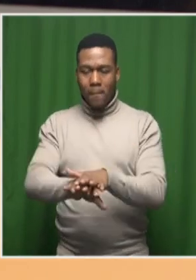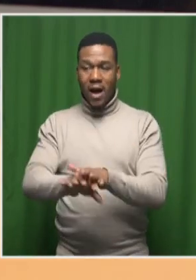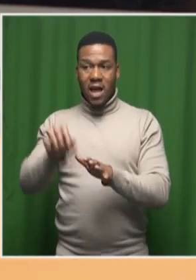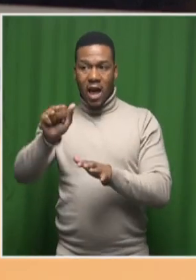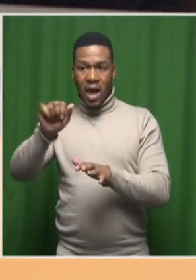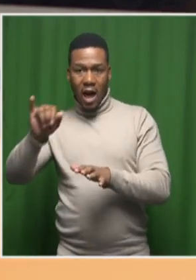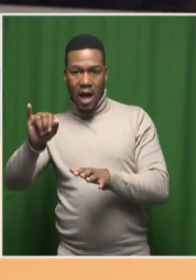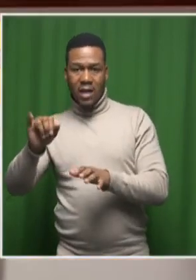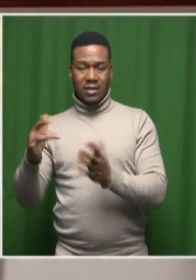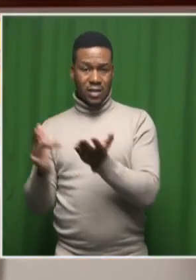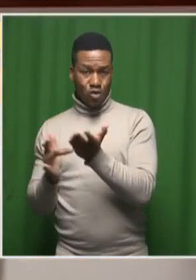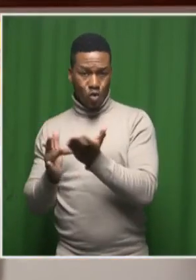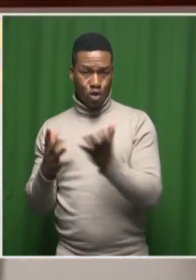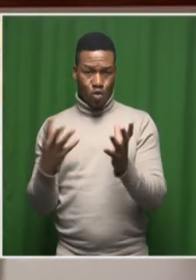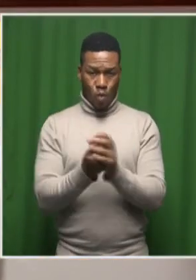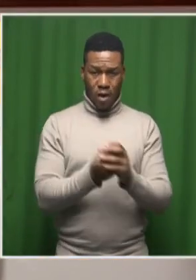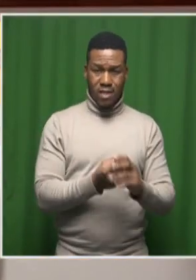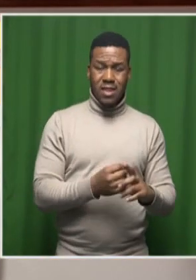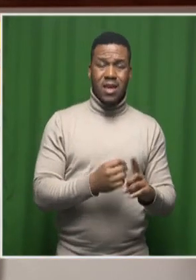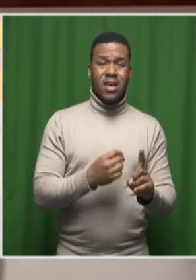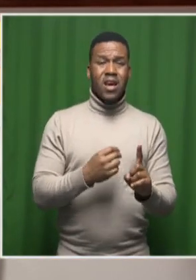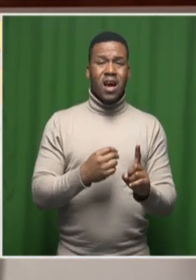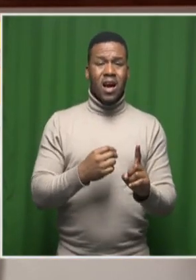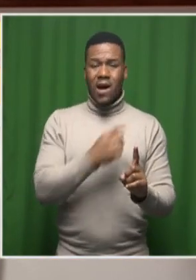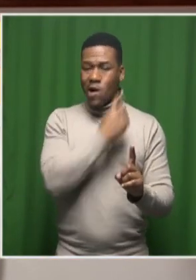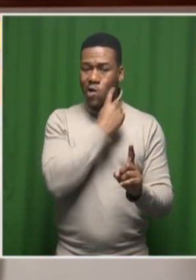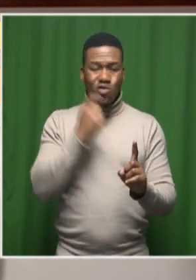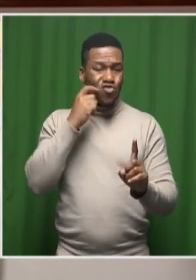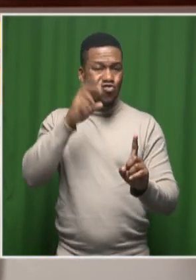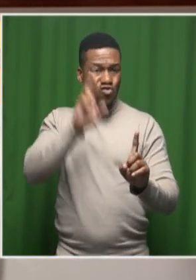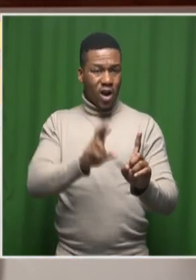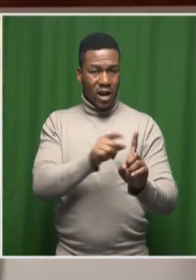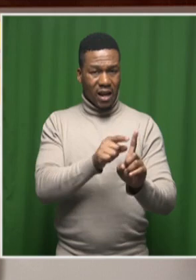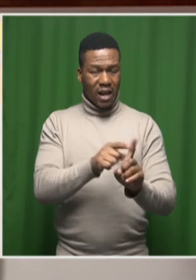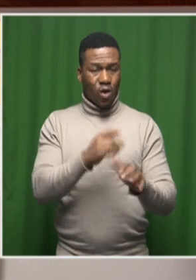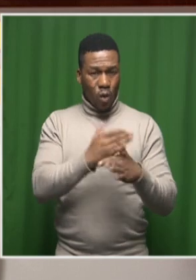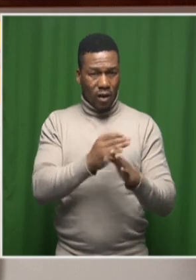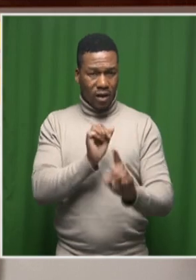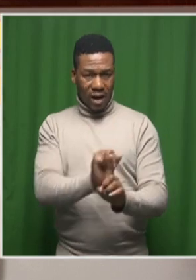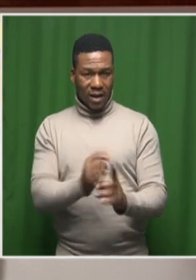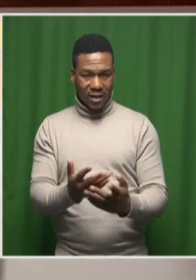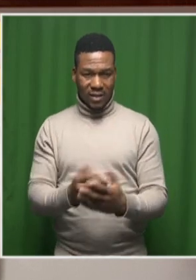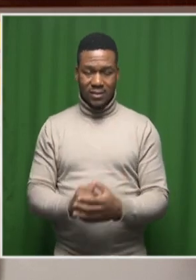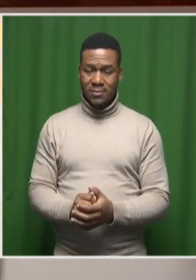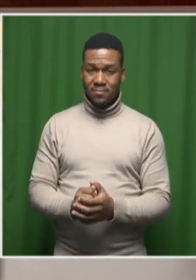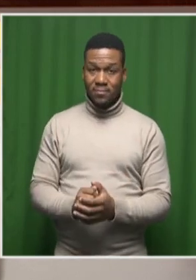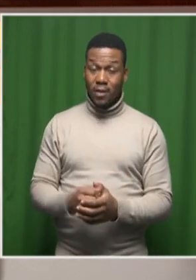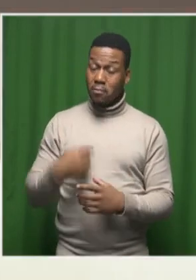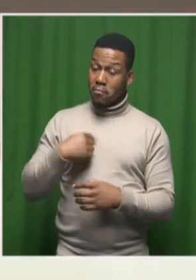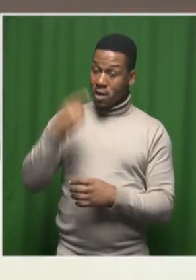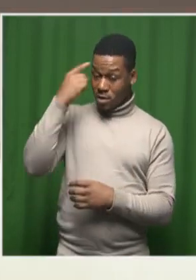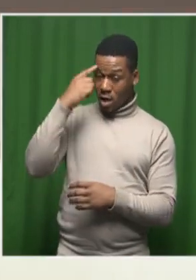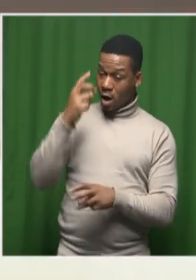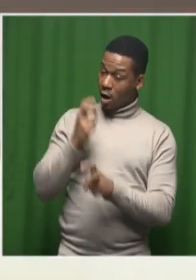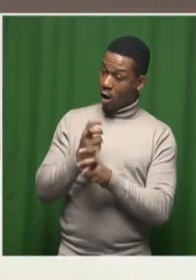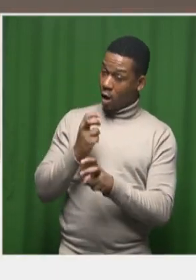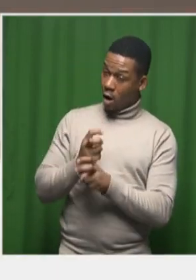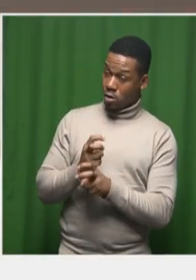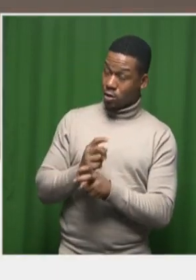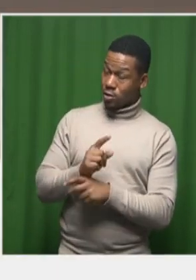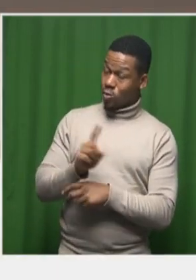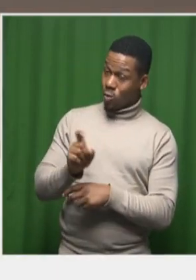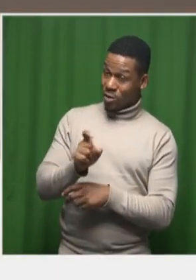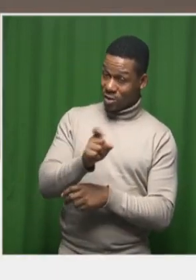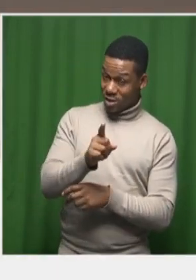artistic expression? I think that's a hard question because for me, it was trying it out,